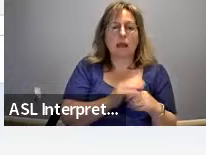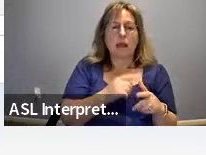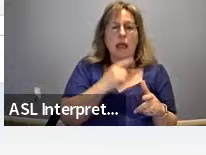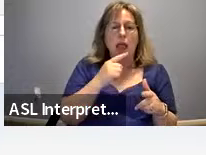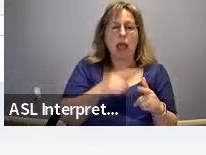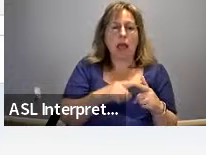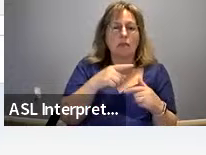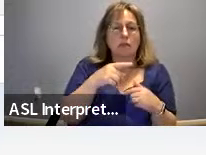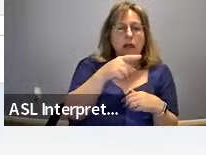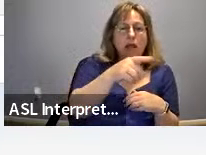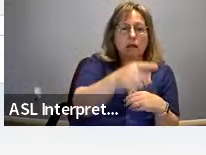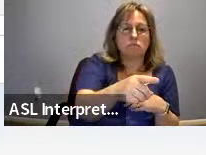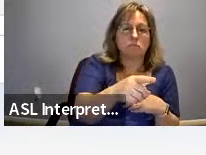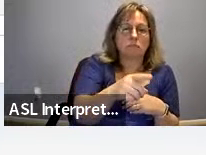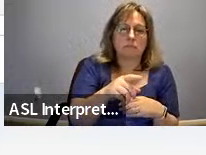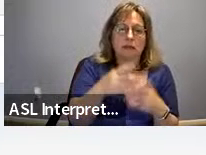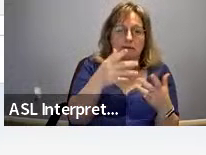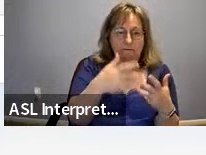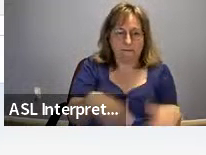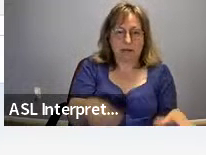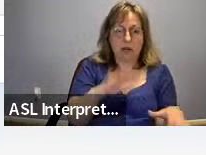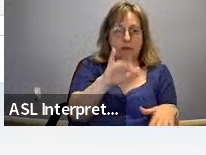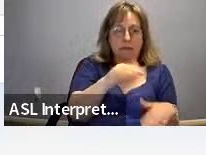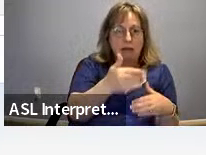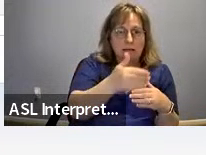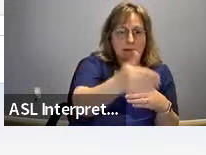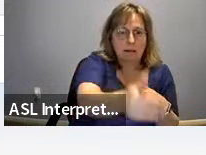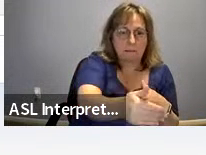move on to the next step.